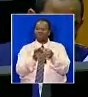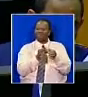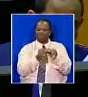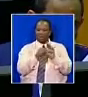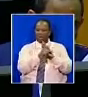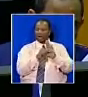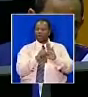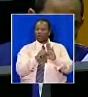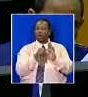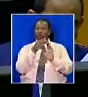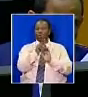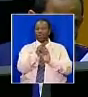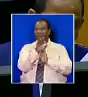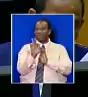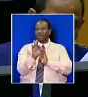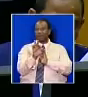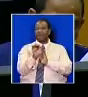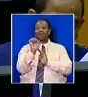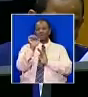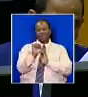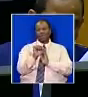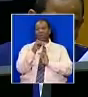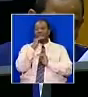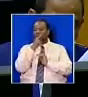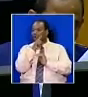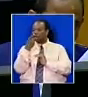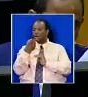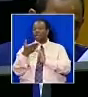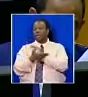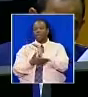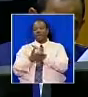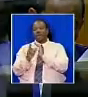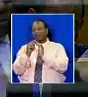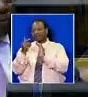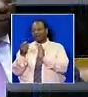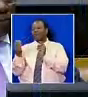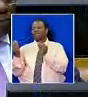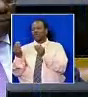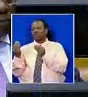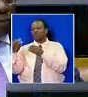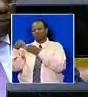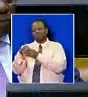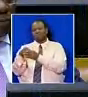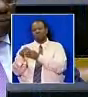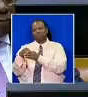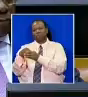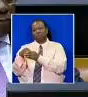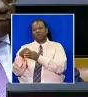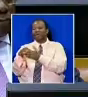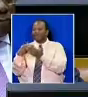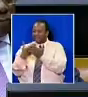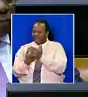23. Aware that we are still a few countries short from gaining the threshold for this charter to be in force,